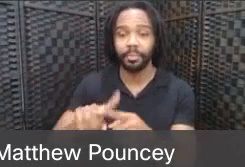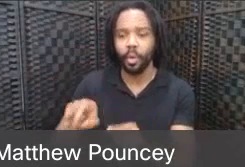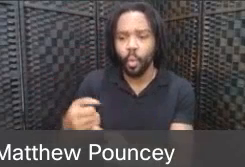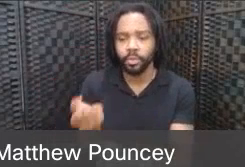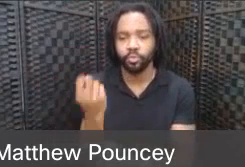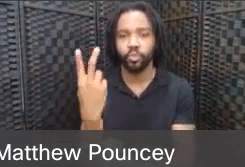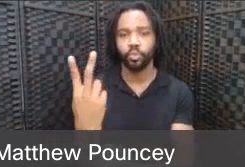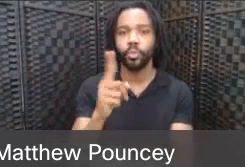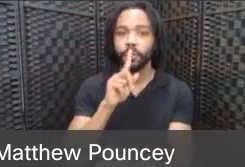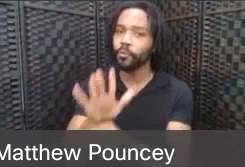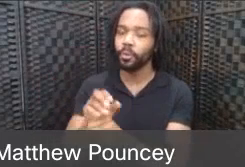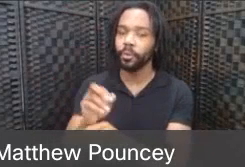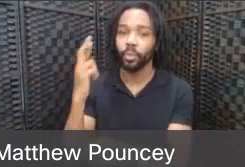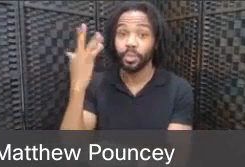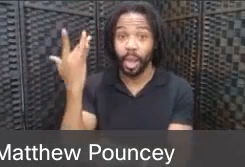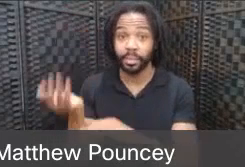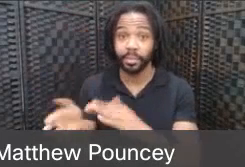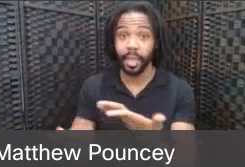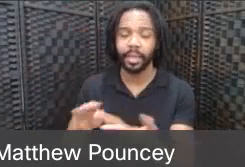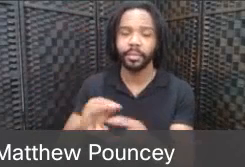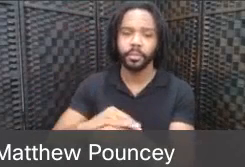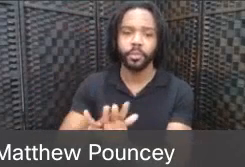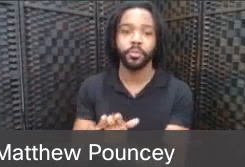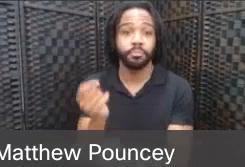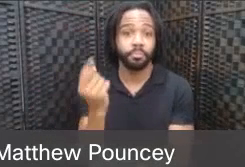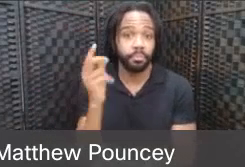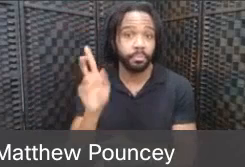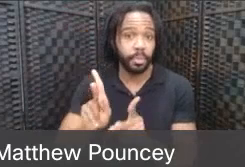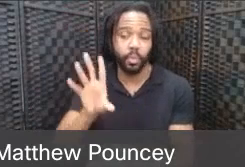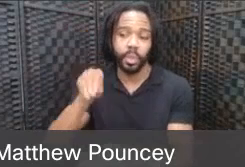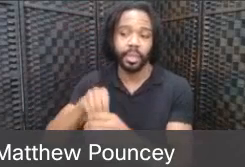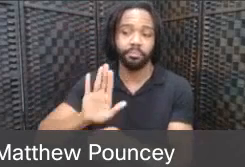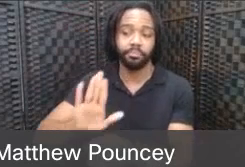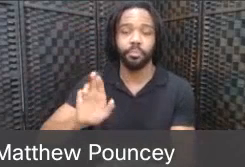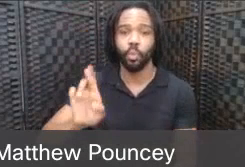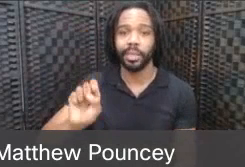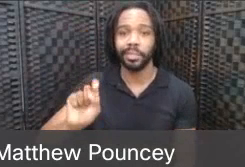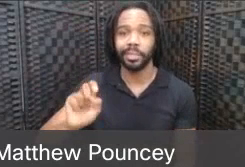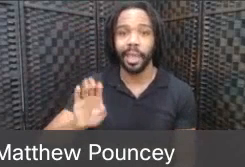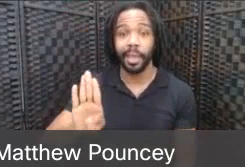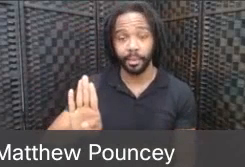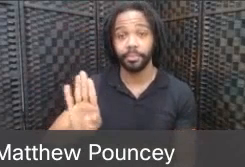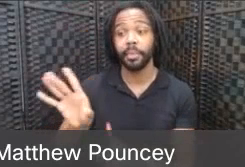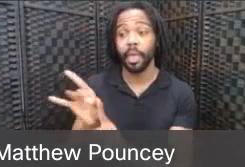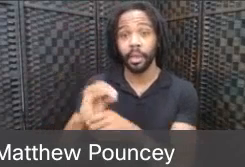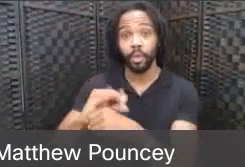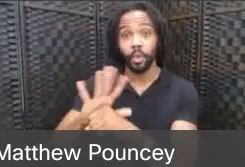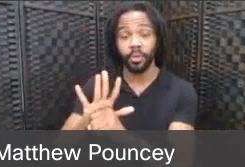COVID deaths. So of the people in residential habilitation who've contracted COVID, 4%